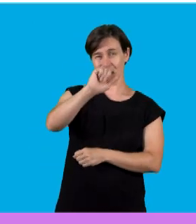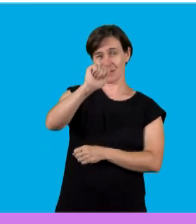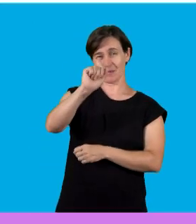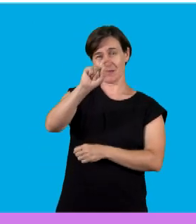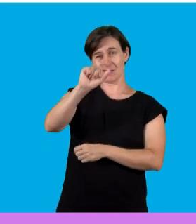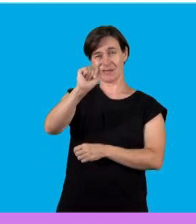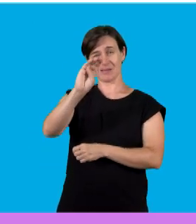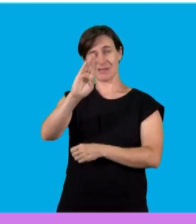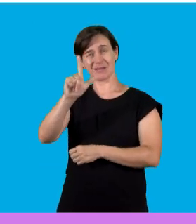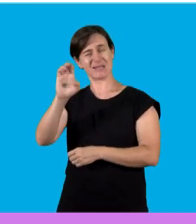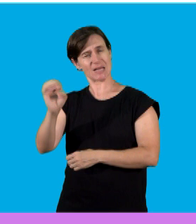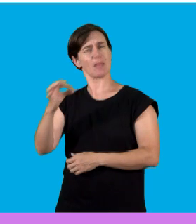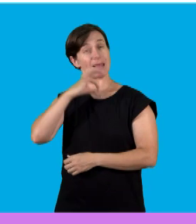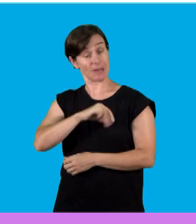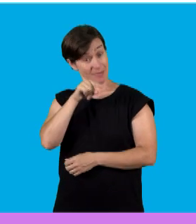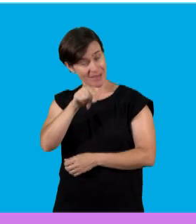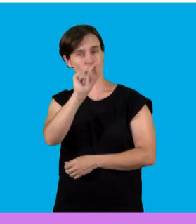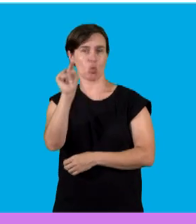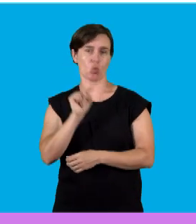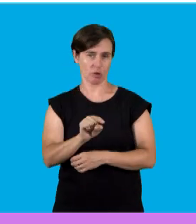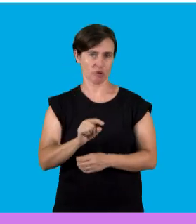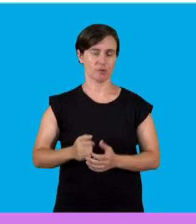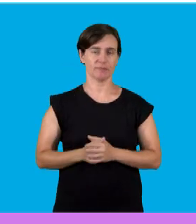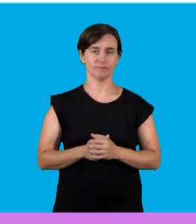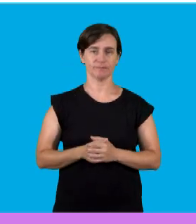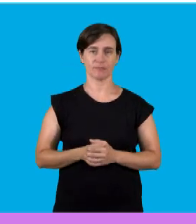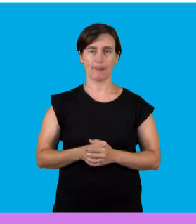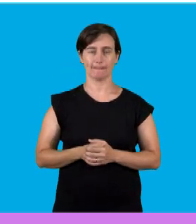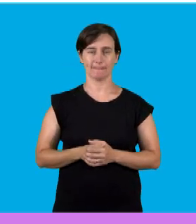taxable income. That is the question at hand.